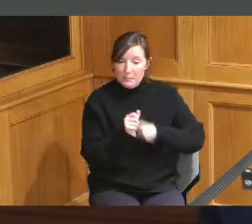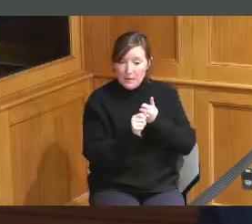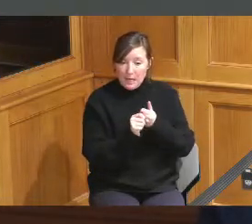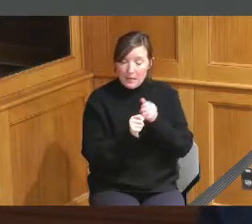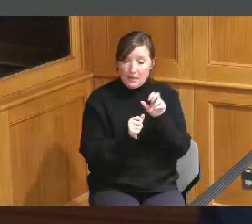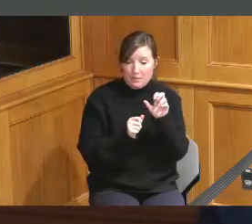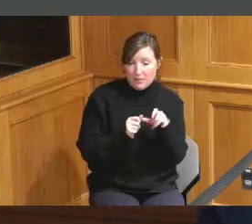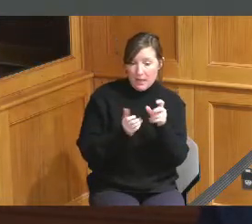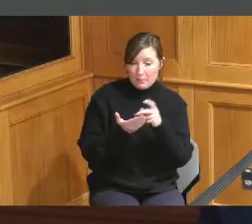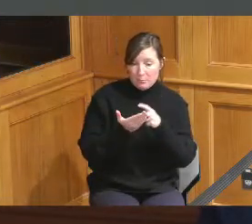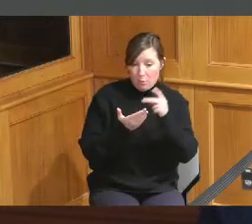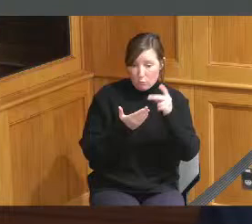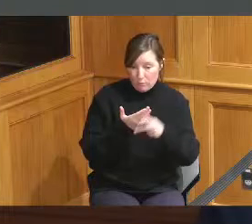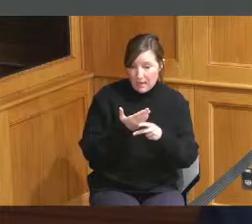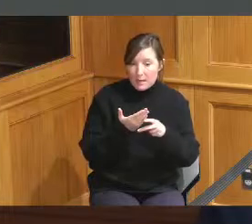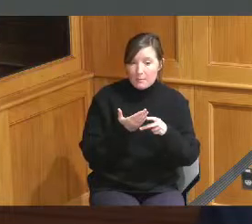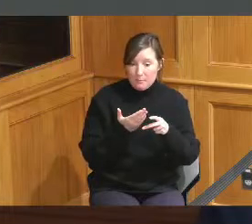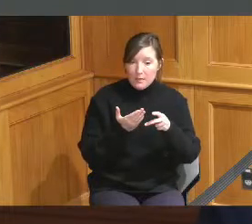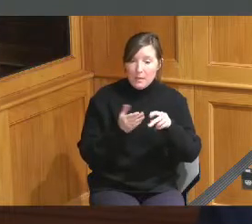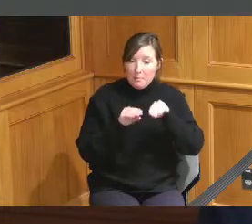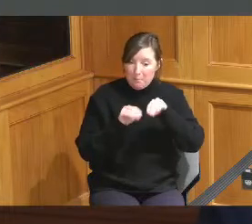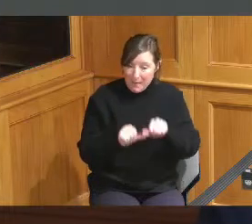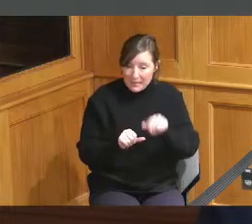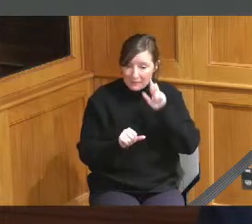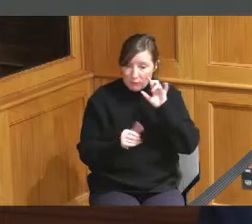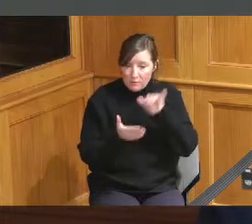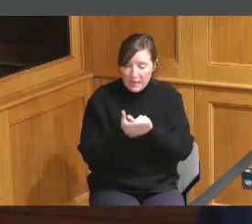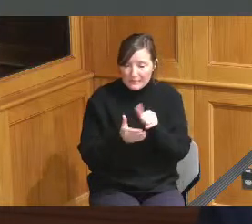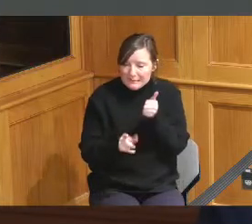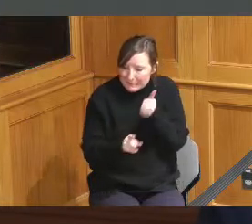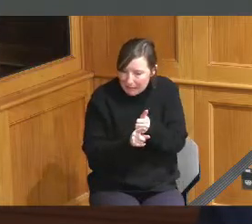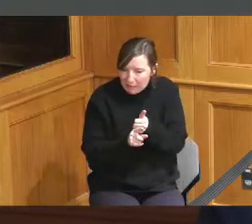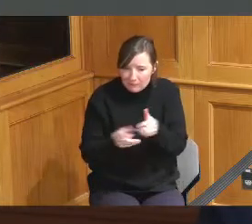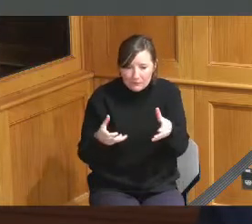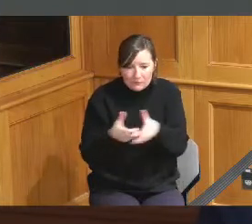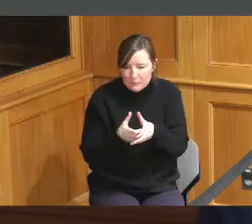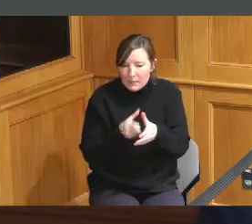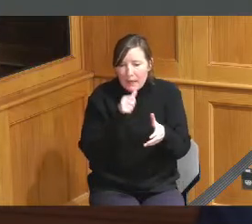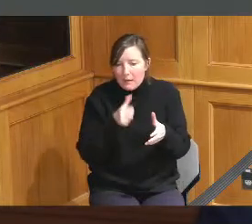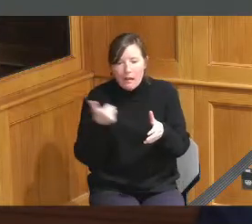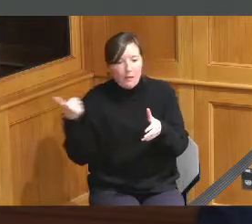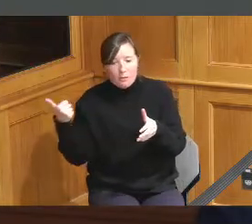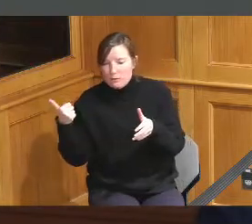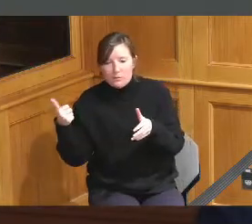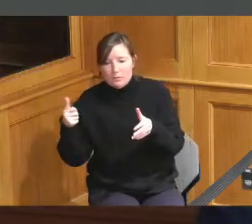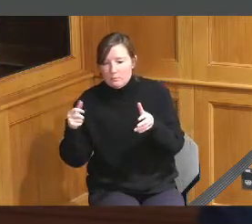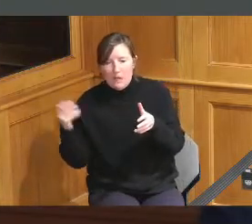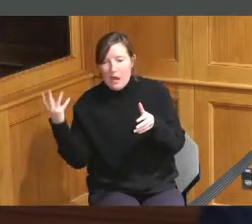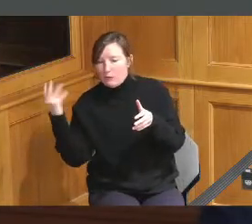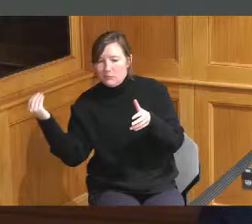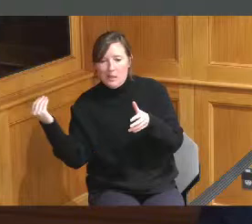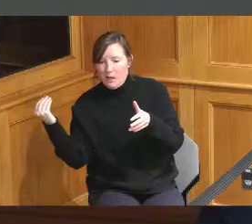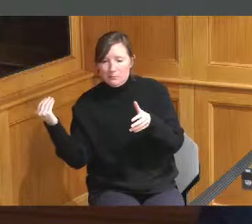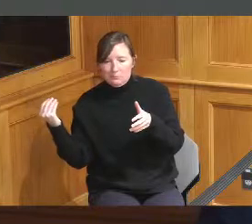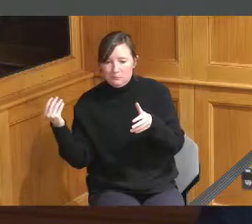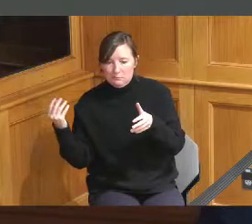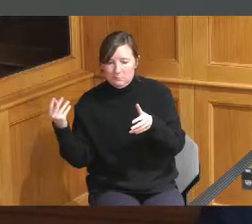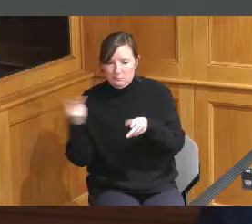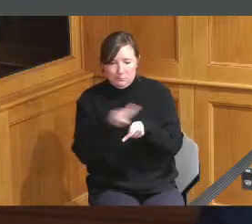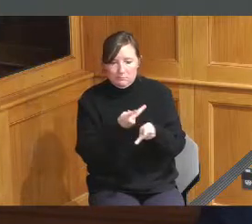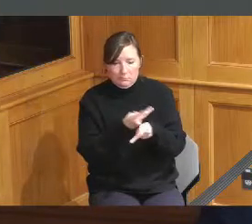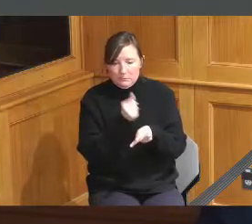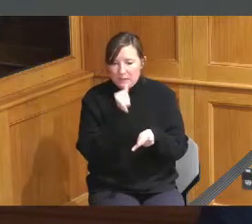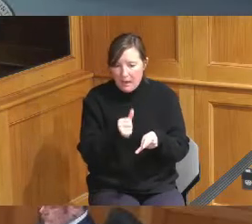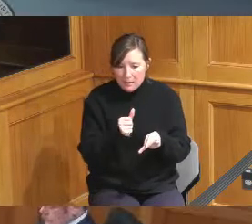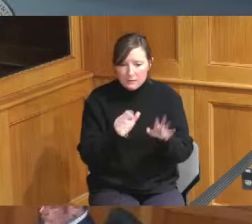site pays for that and it stays self-contained as opposed to anyone else having to pay anything from the outside for it. Okay. Yeah, I just wanted to